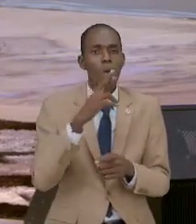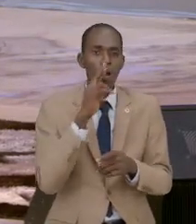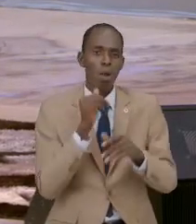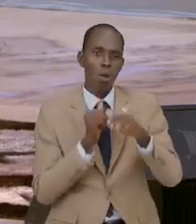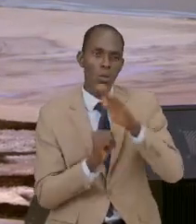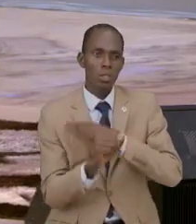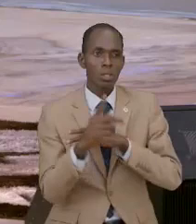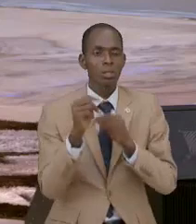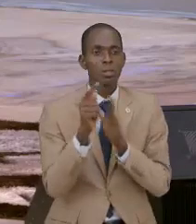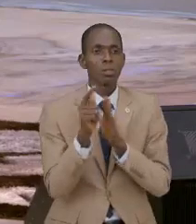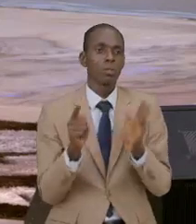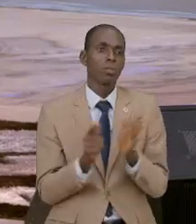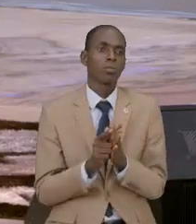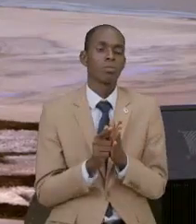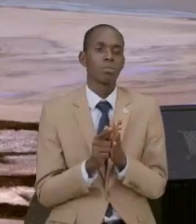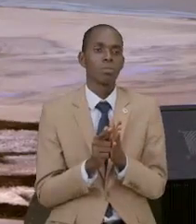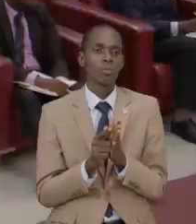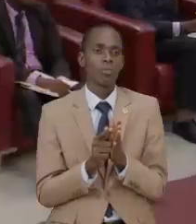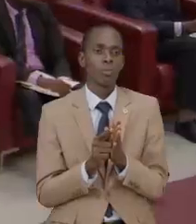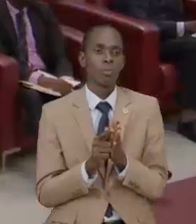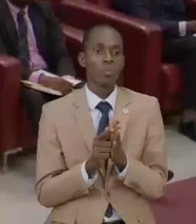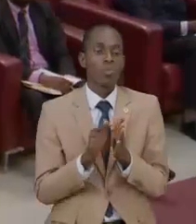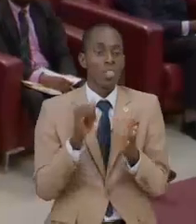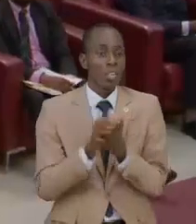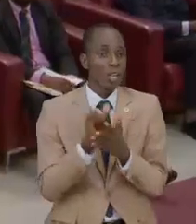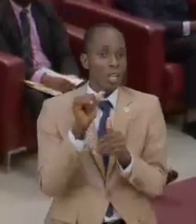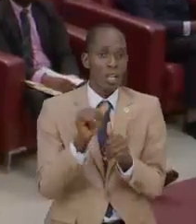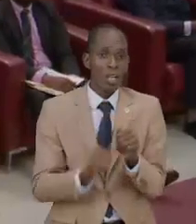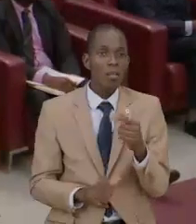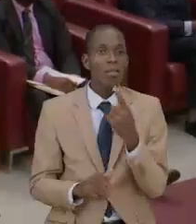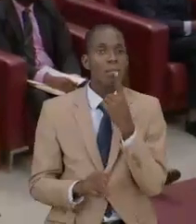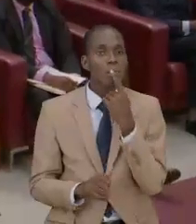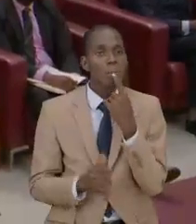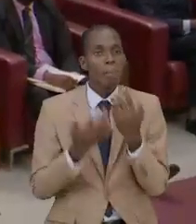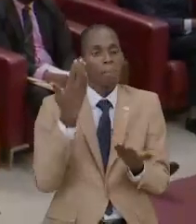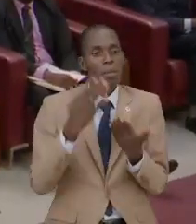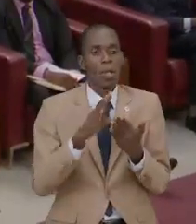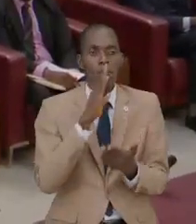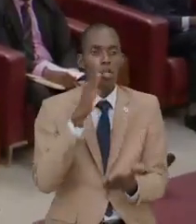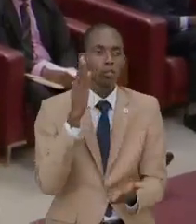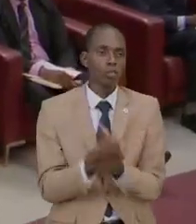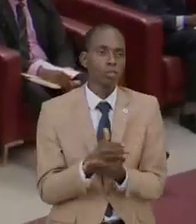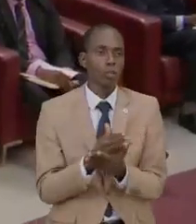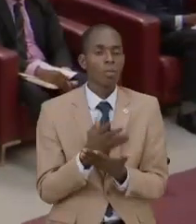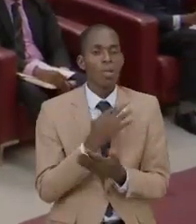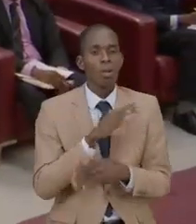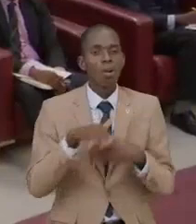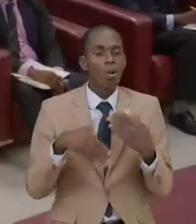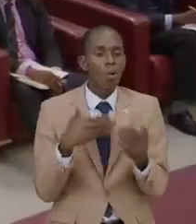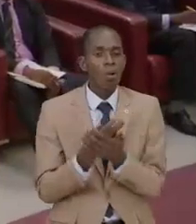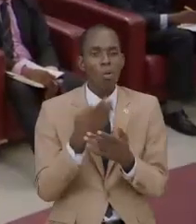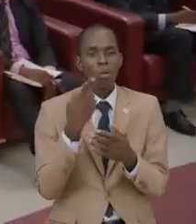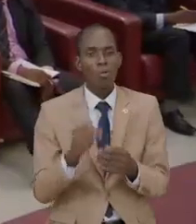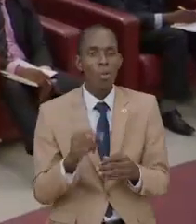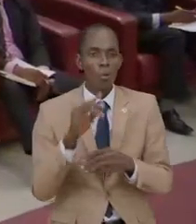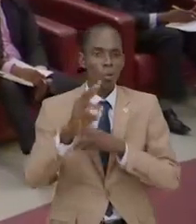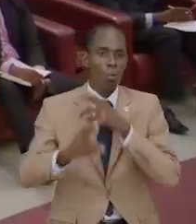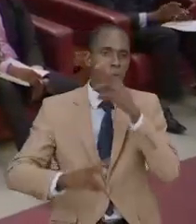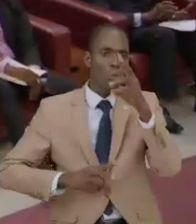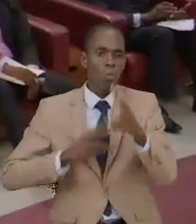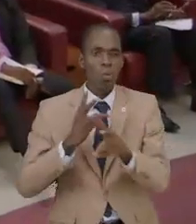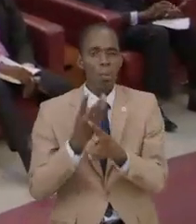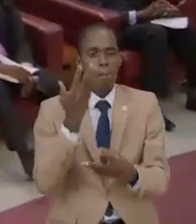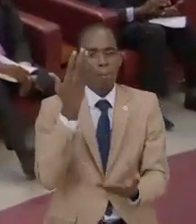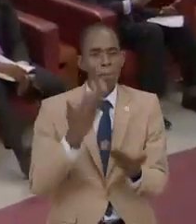law, that every mouth may be stopped, and all the world